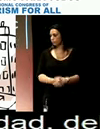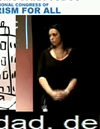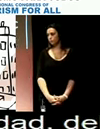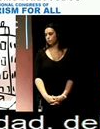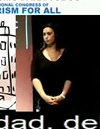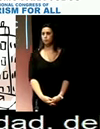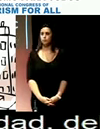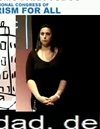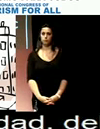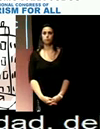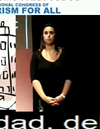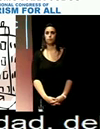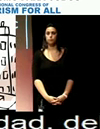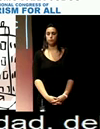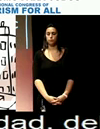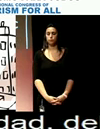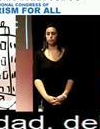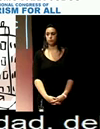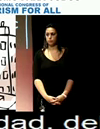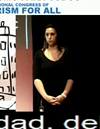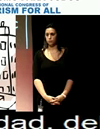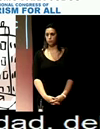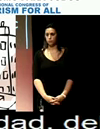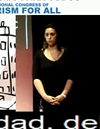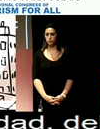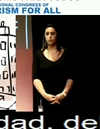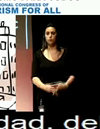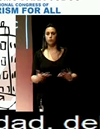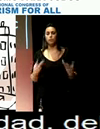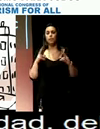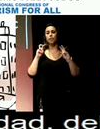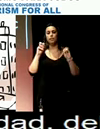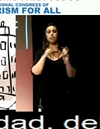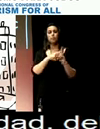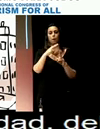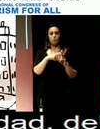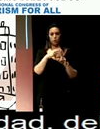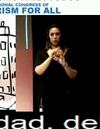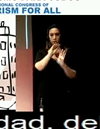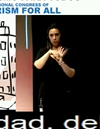So at the public tourism political levels, there are some recently